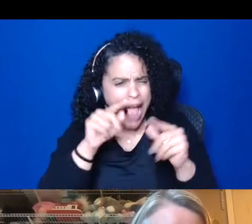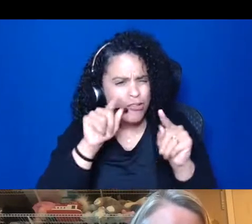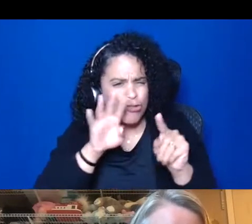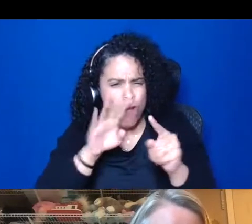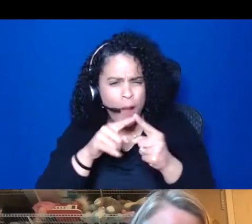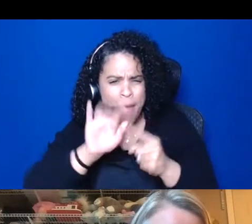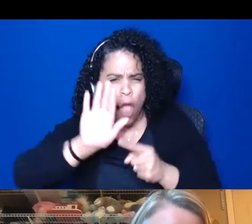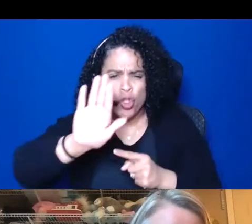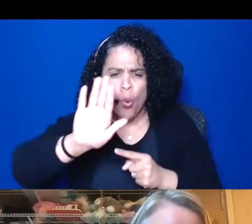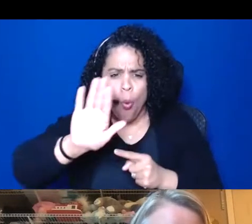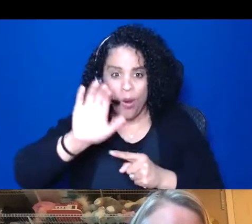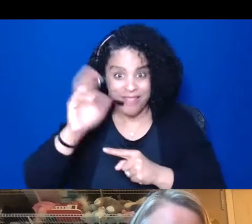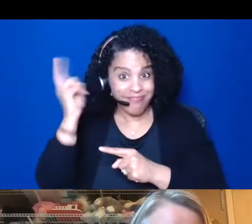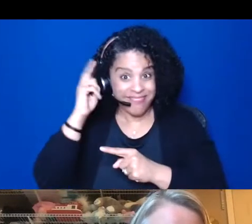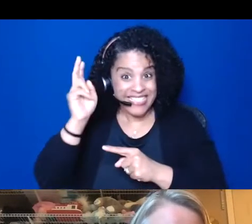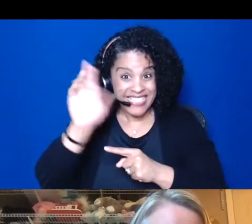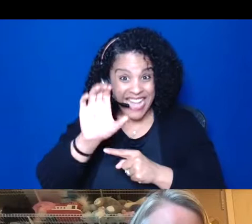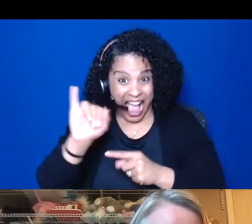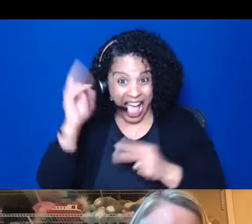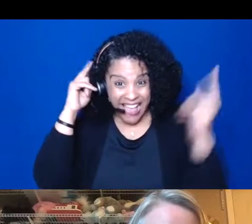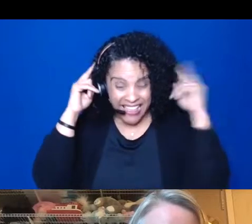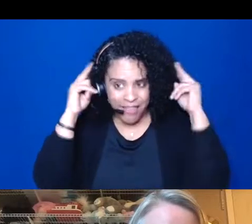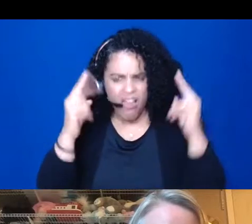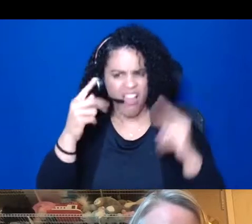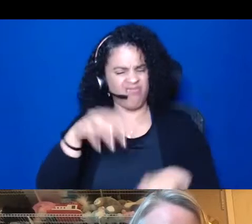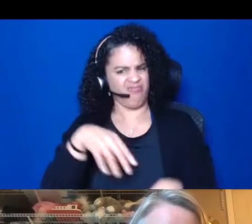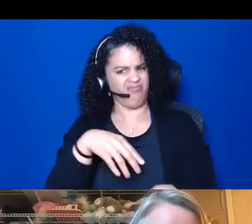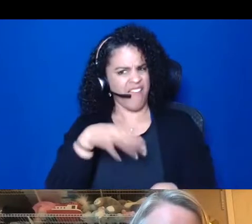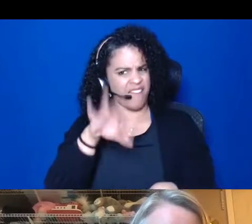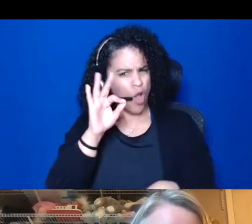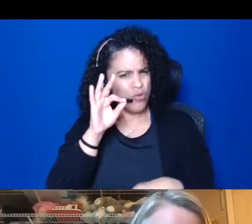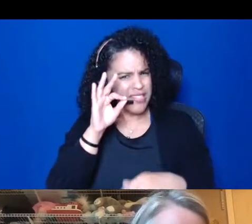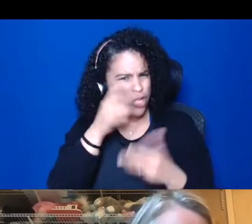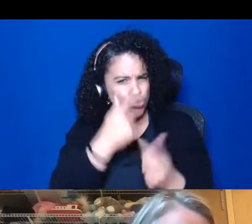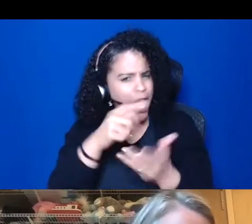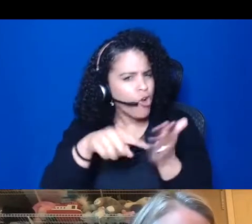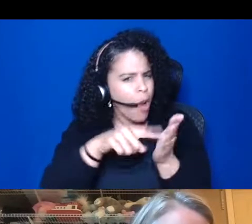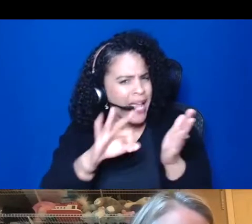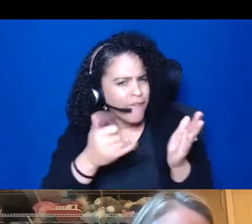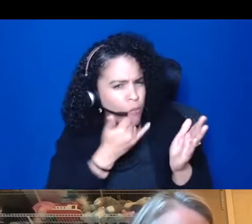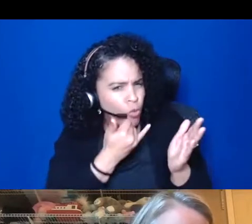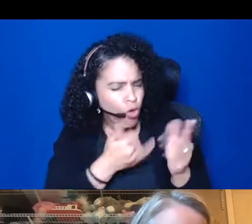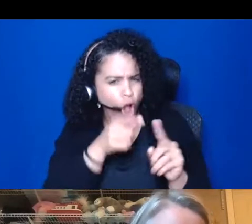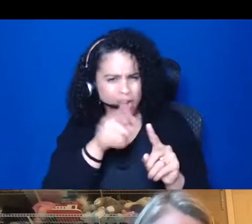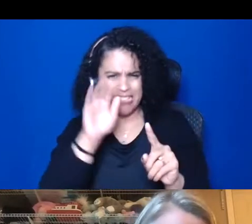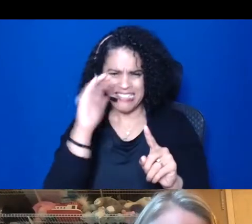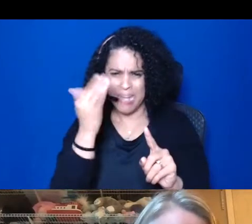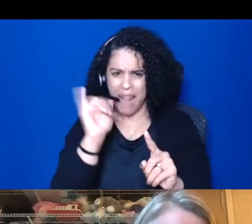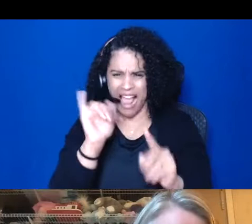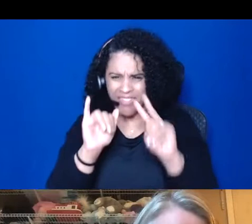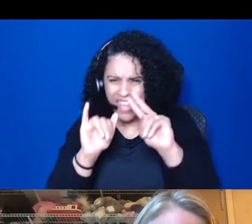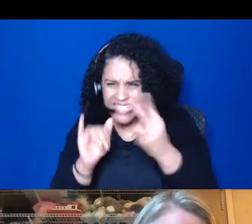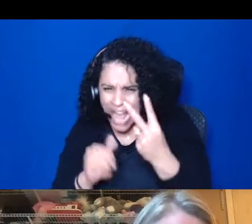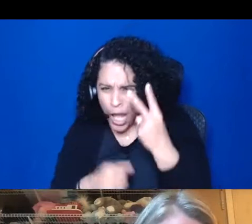your CIs, and I just found it really interesting that, correct me if I'm wrong, but it seemed like the second one that